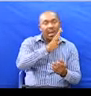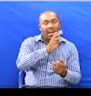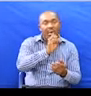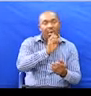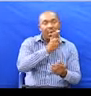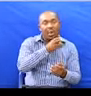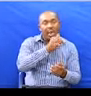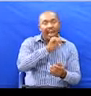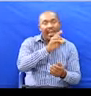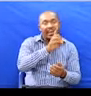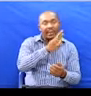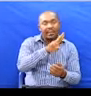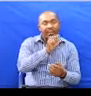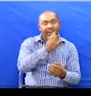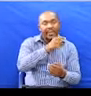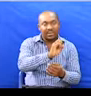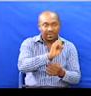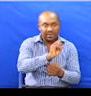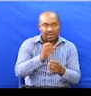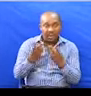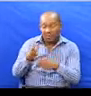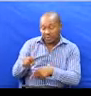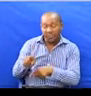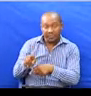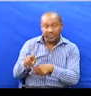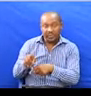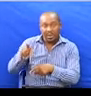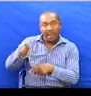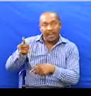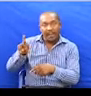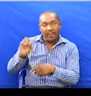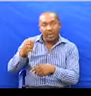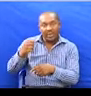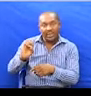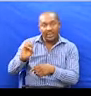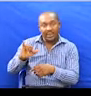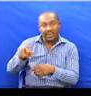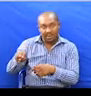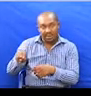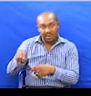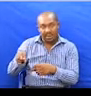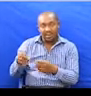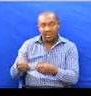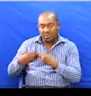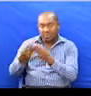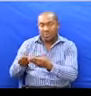energy. But in which time? Protein act as a source of energy when